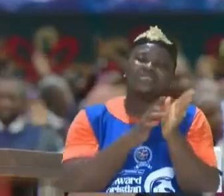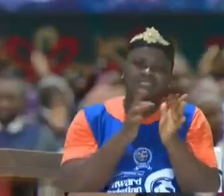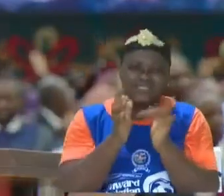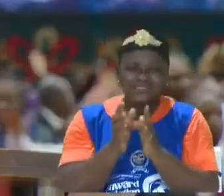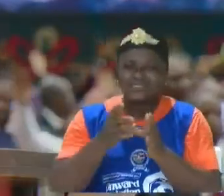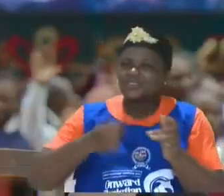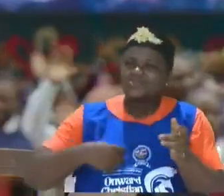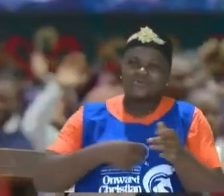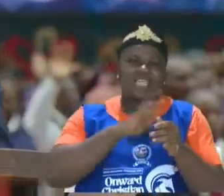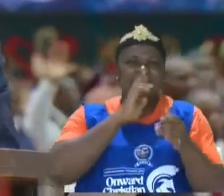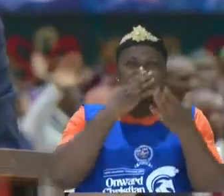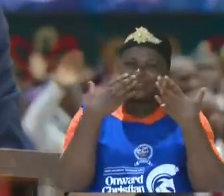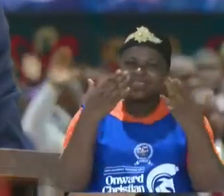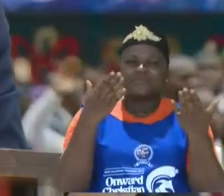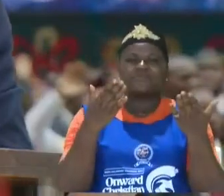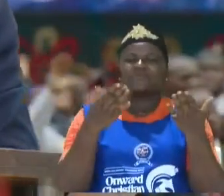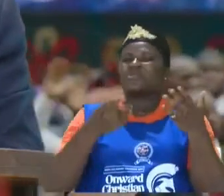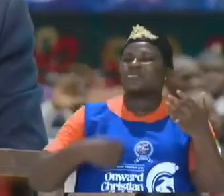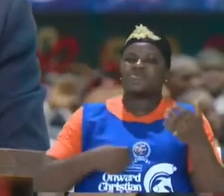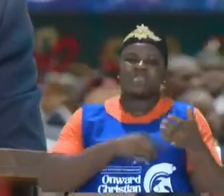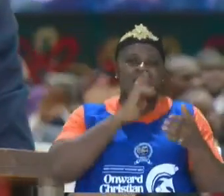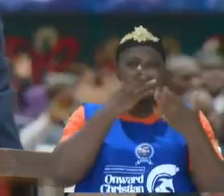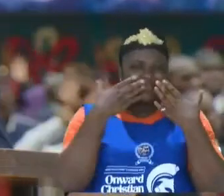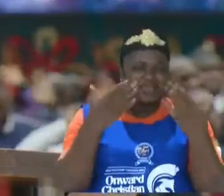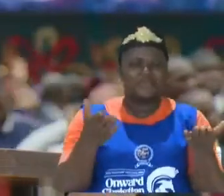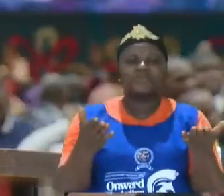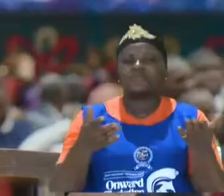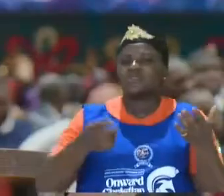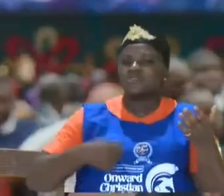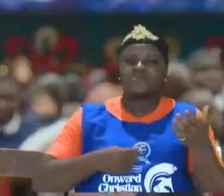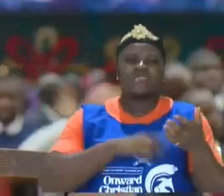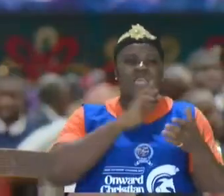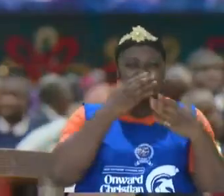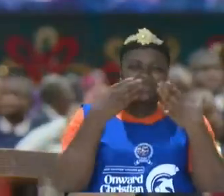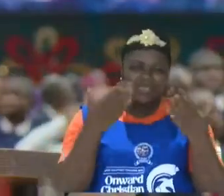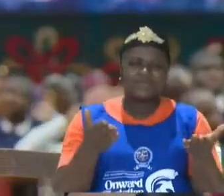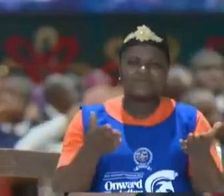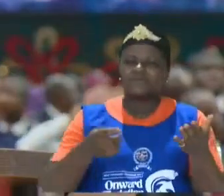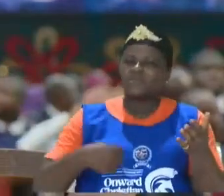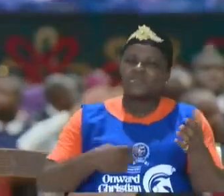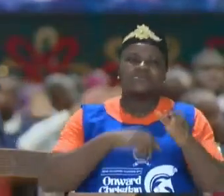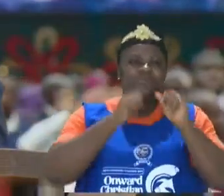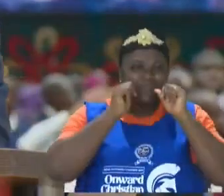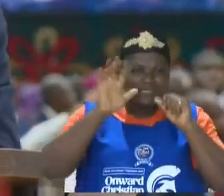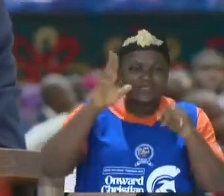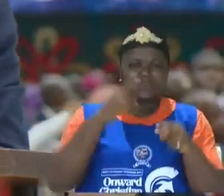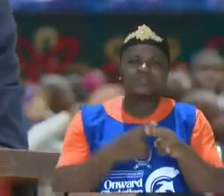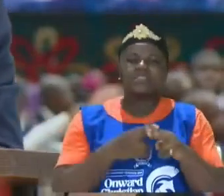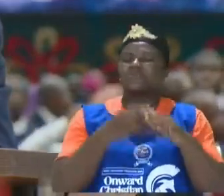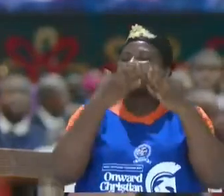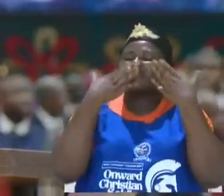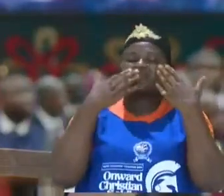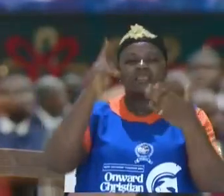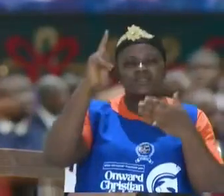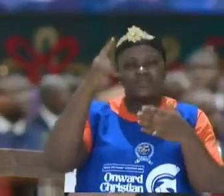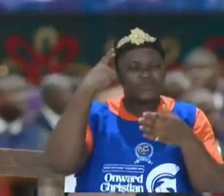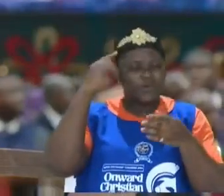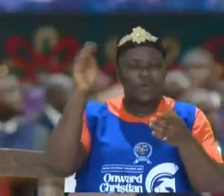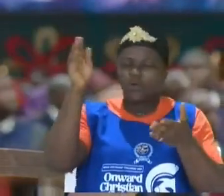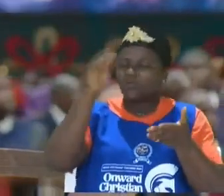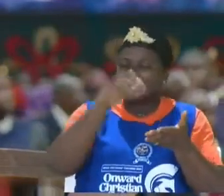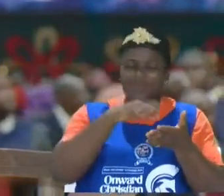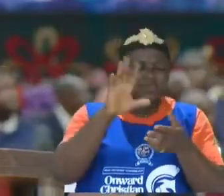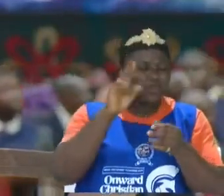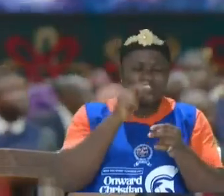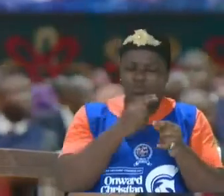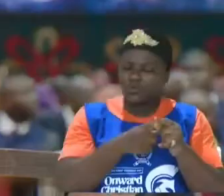are grateful. We are grateful. We are grateful. We bless your name. Thank you for confirming your word.